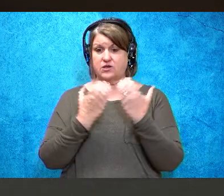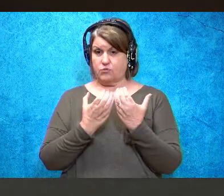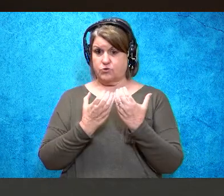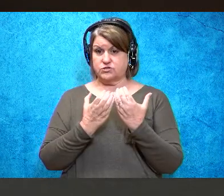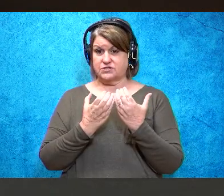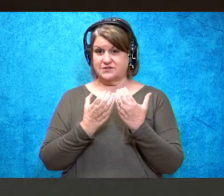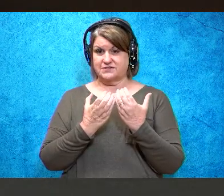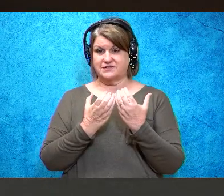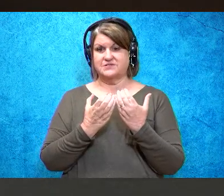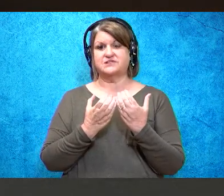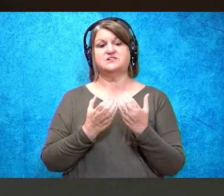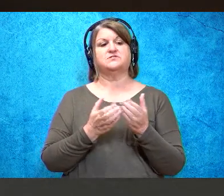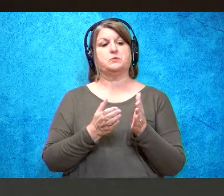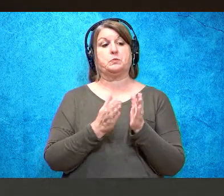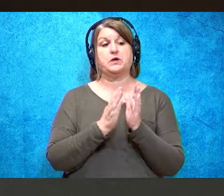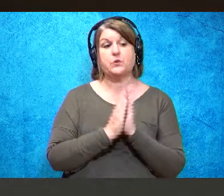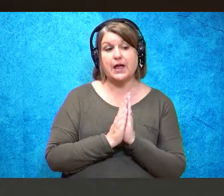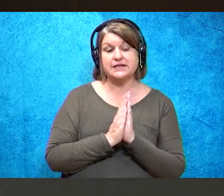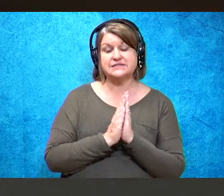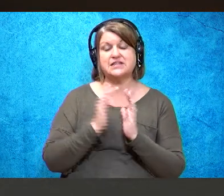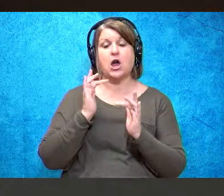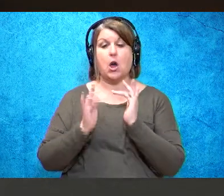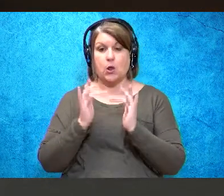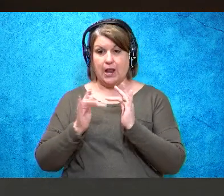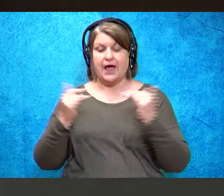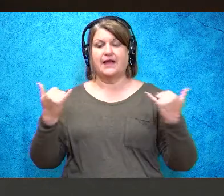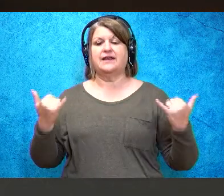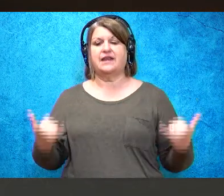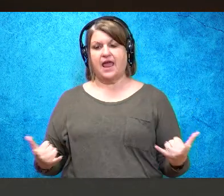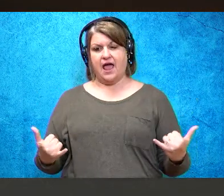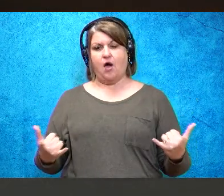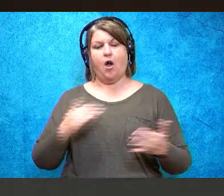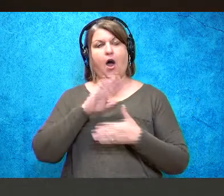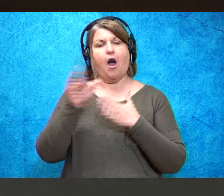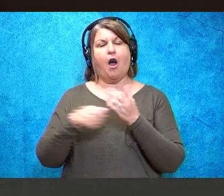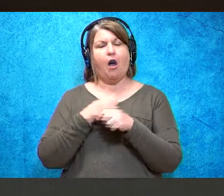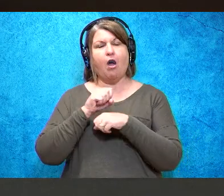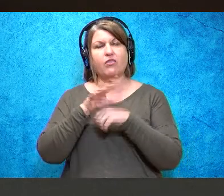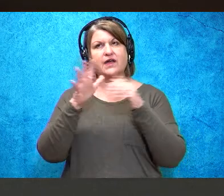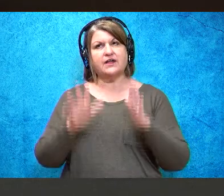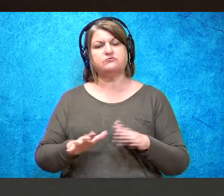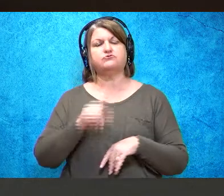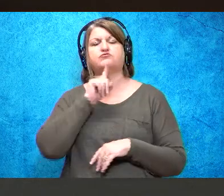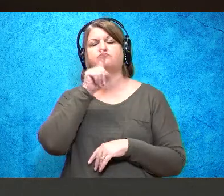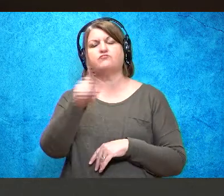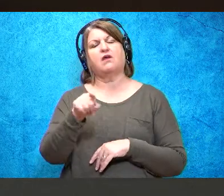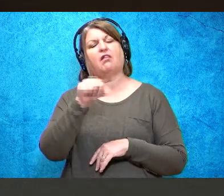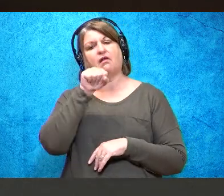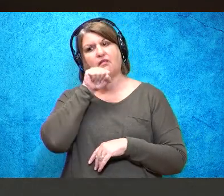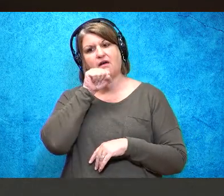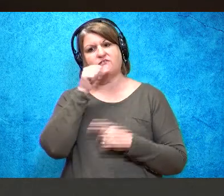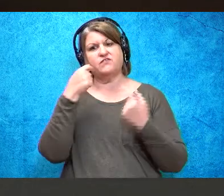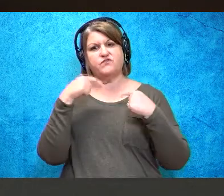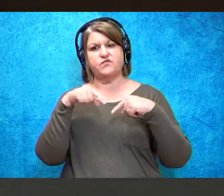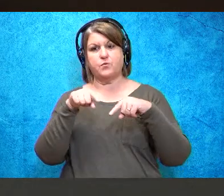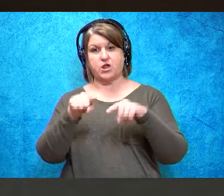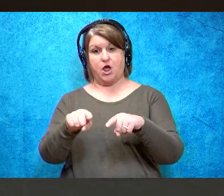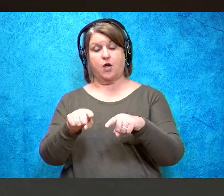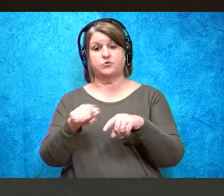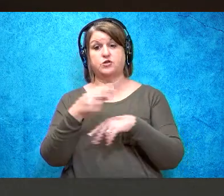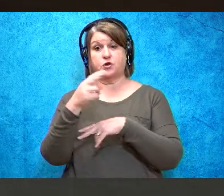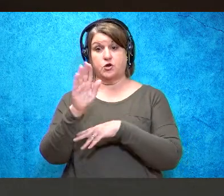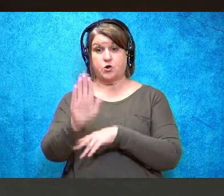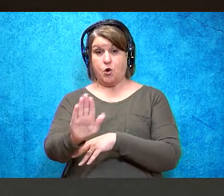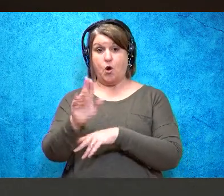online now. So all of the counselors would really, really love it if you would go visit your high school's